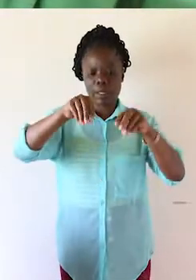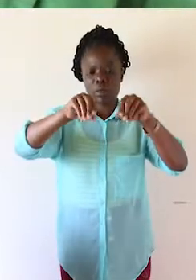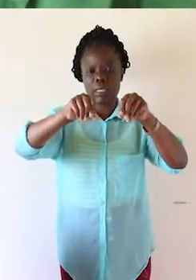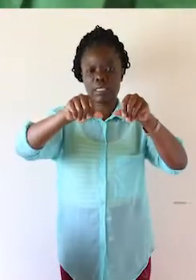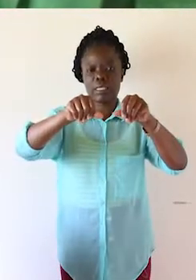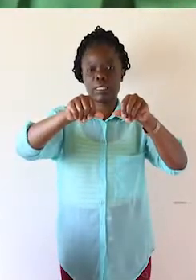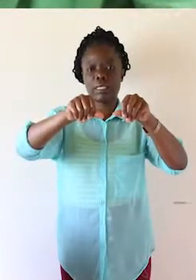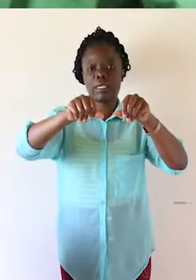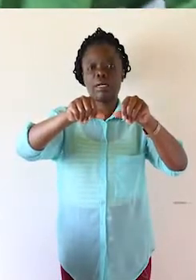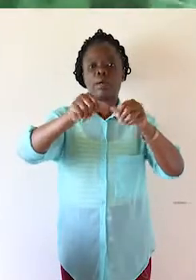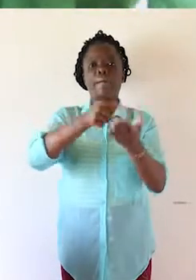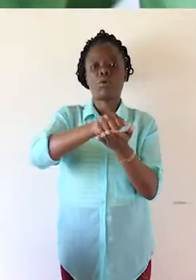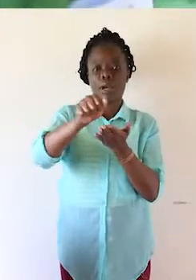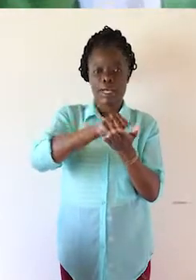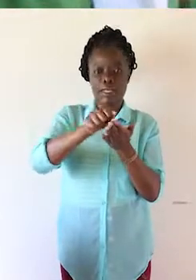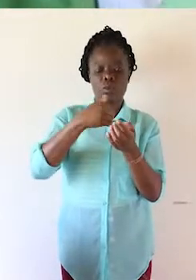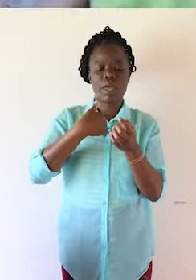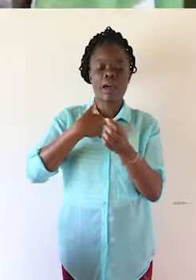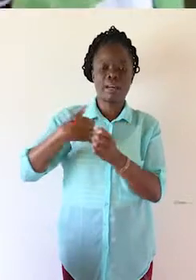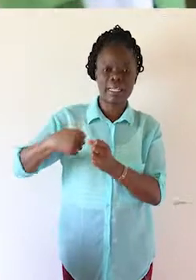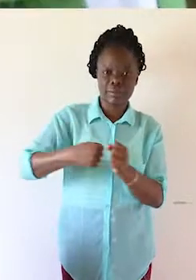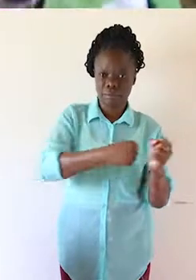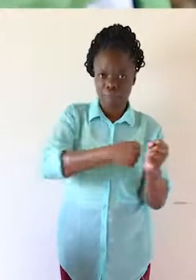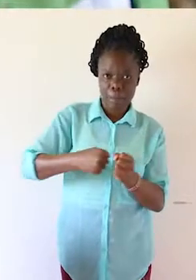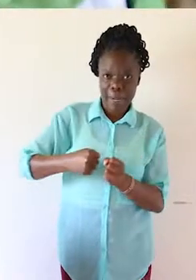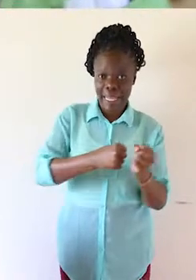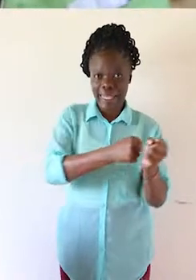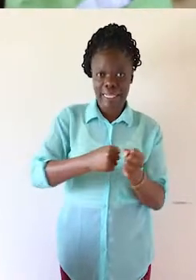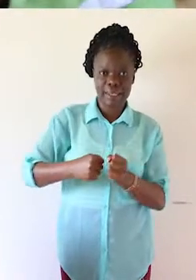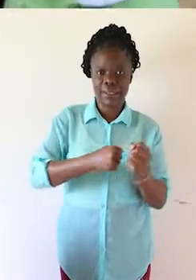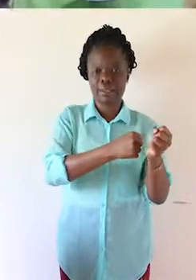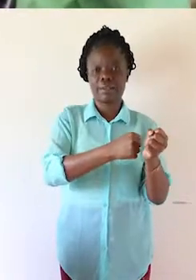make quality products. We have a jack plane. Okay.